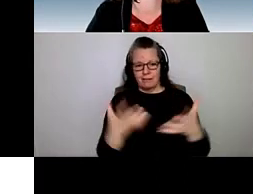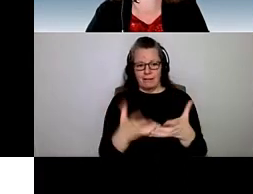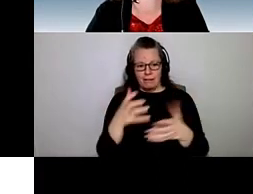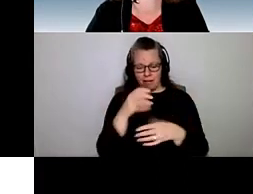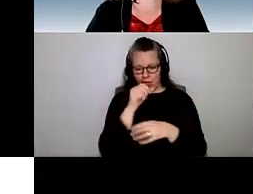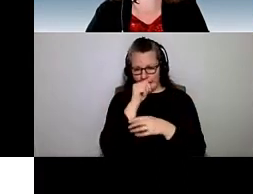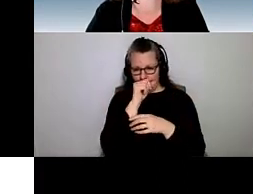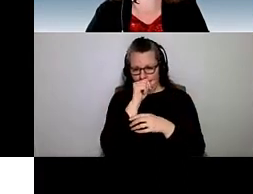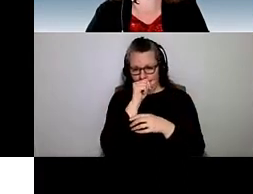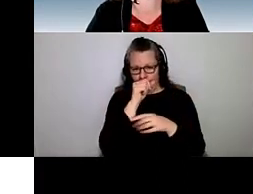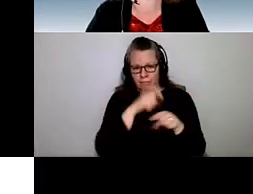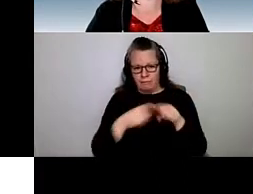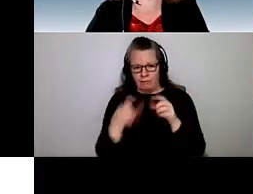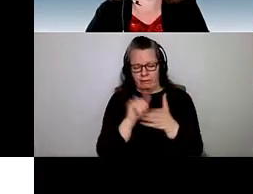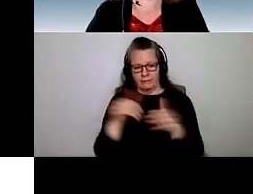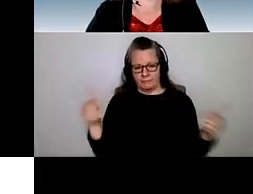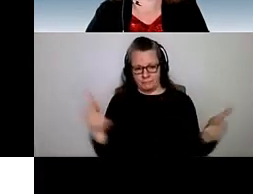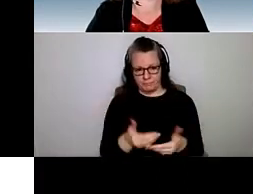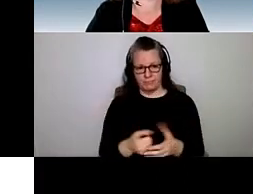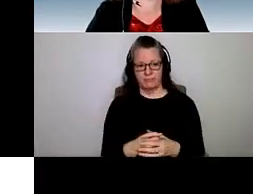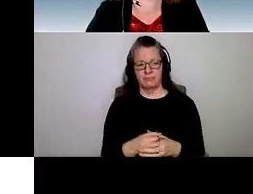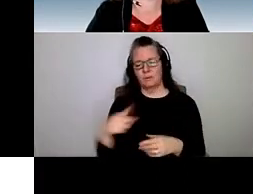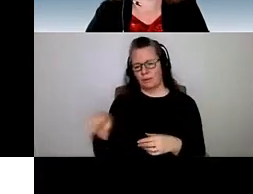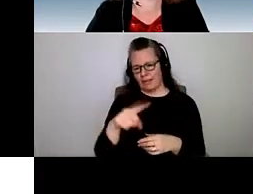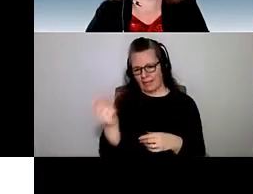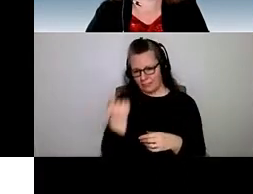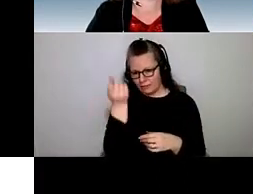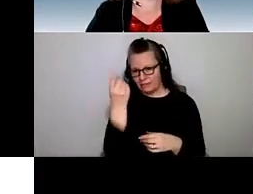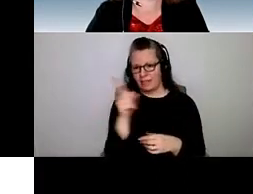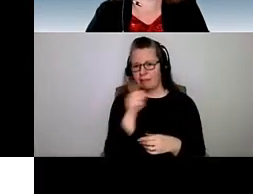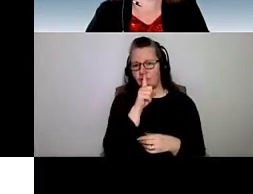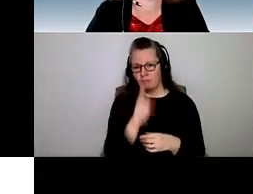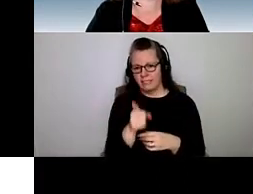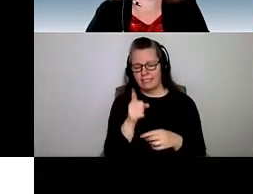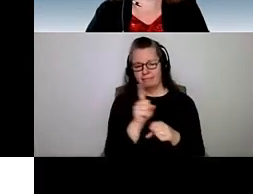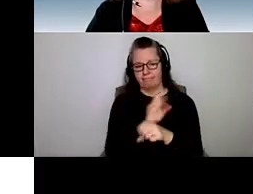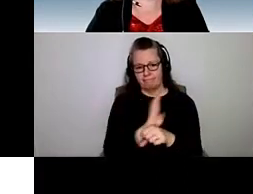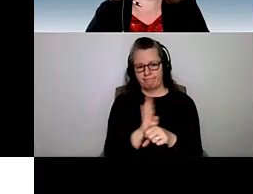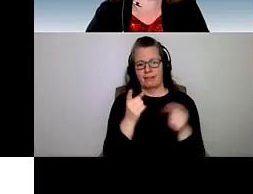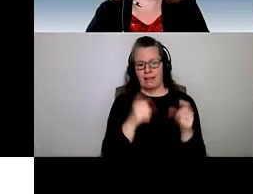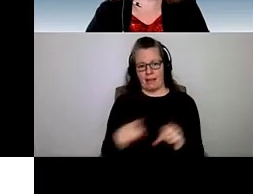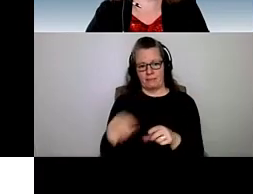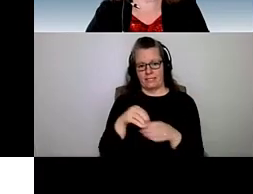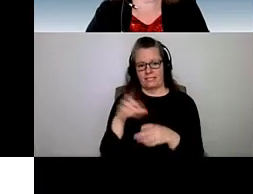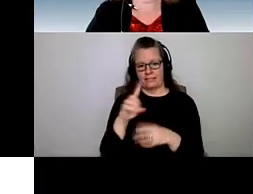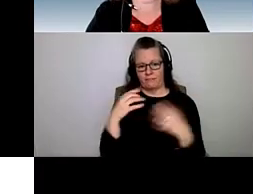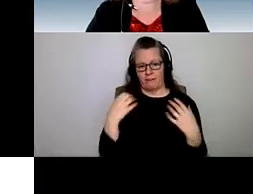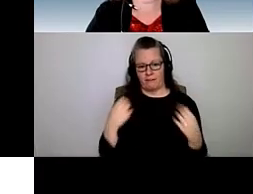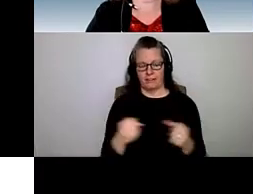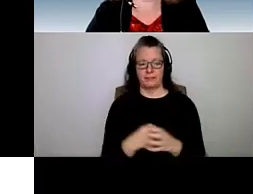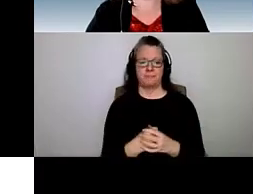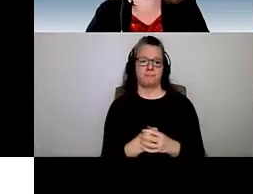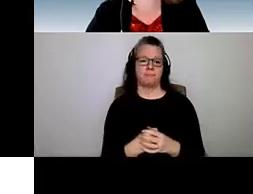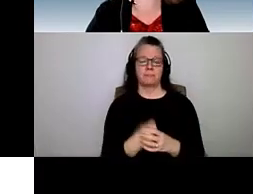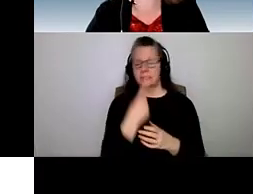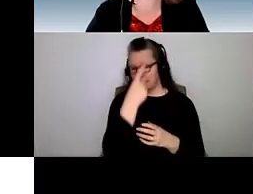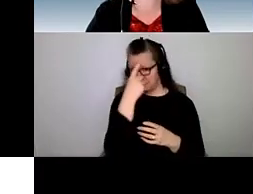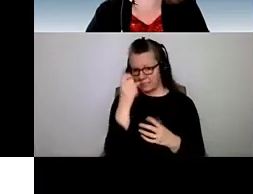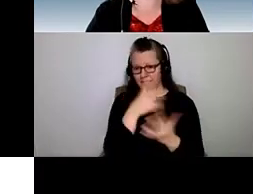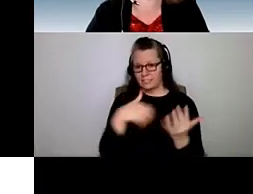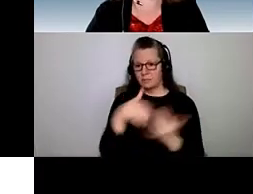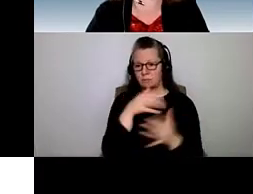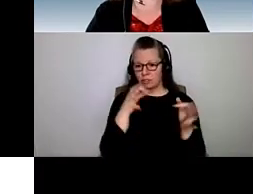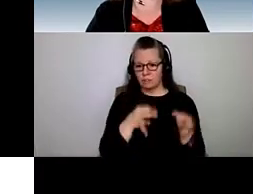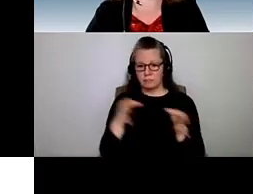introduction, so they really understand, you know, what is happening at Denver Health. So, because the social determinants of health